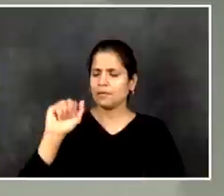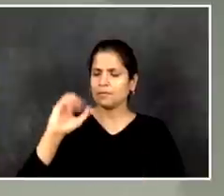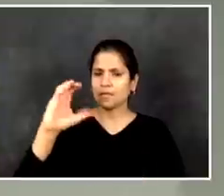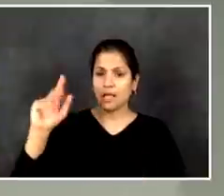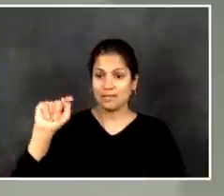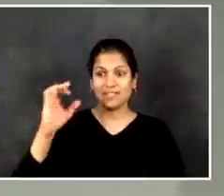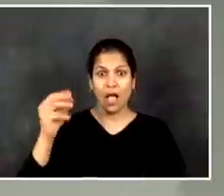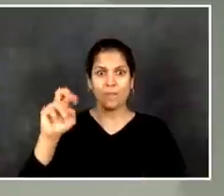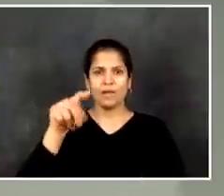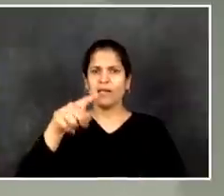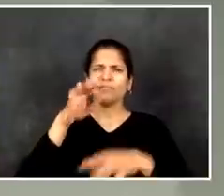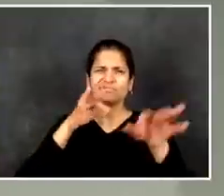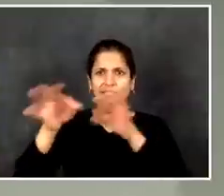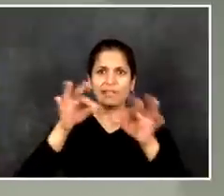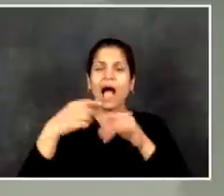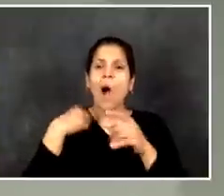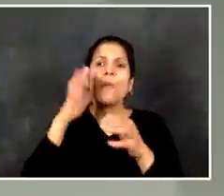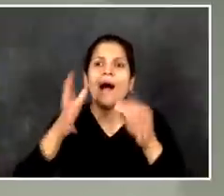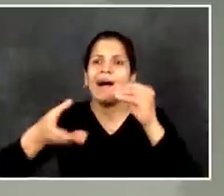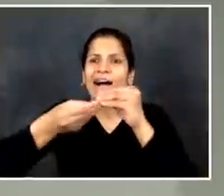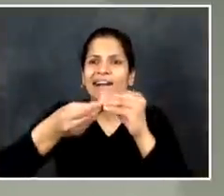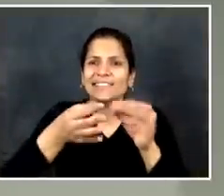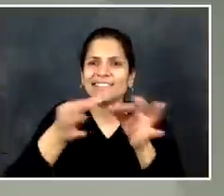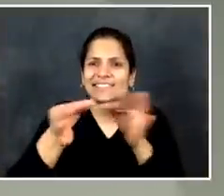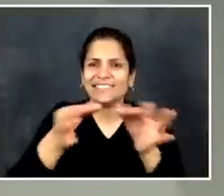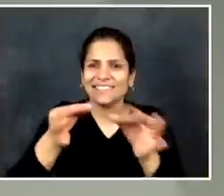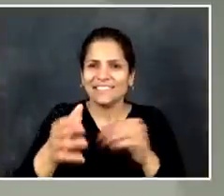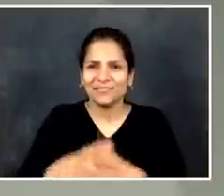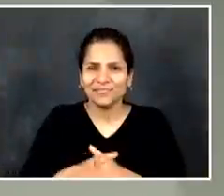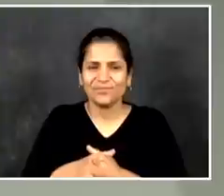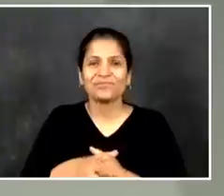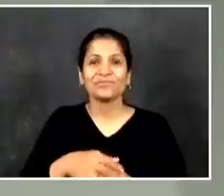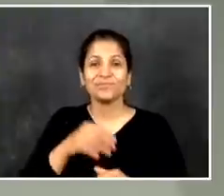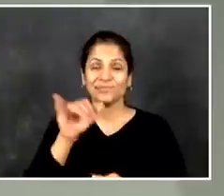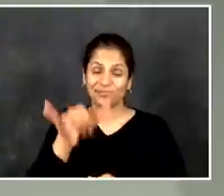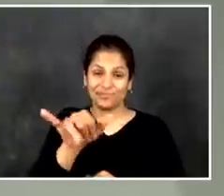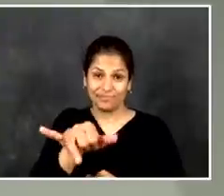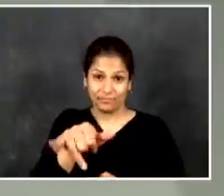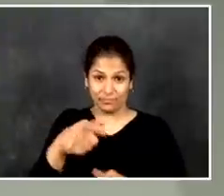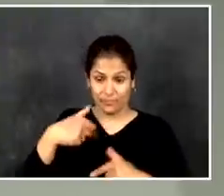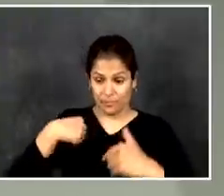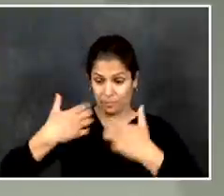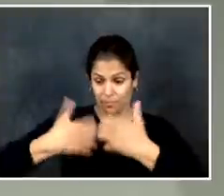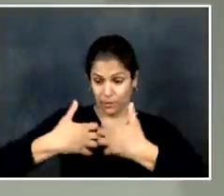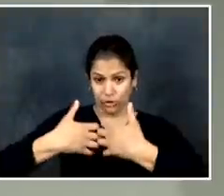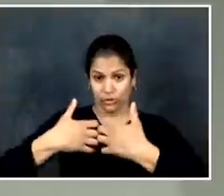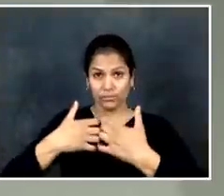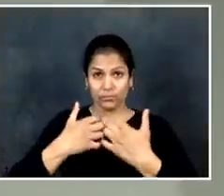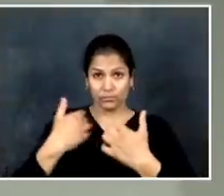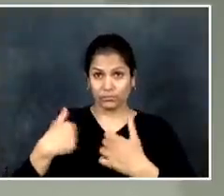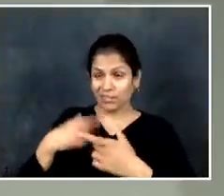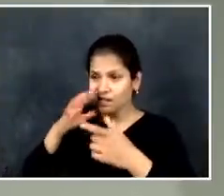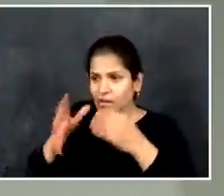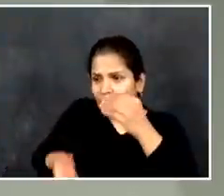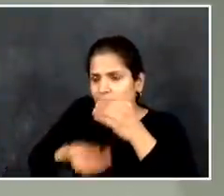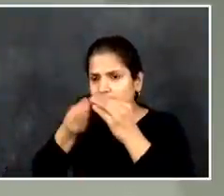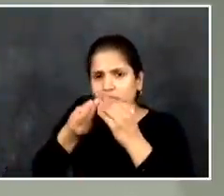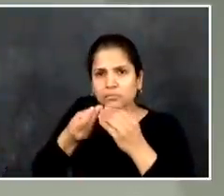about we have on here primarily because the we had physicians, clinicians working with us from the very